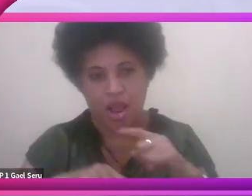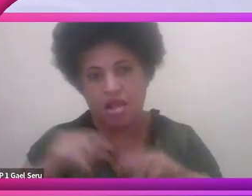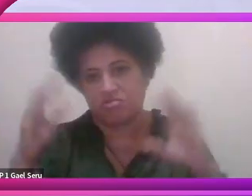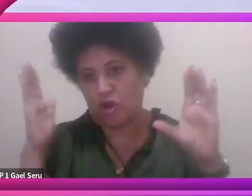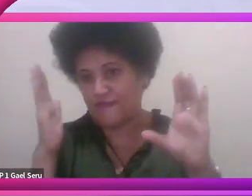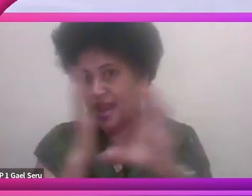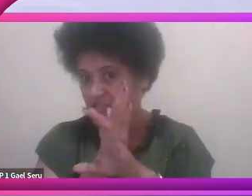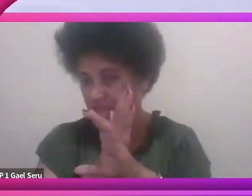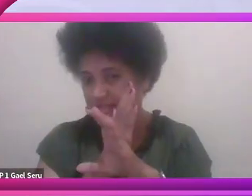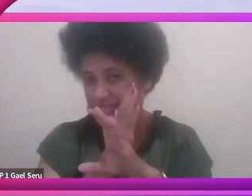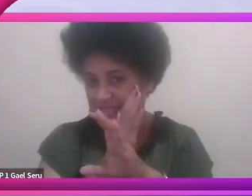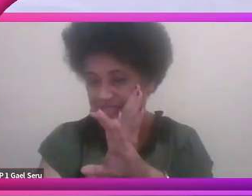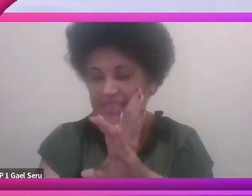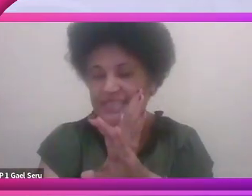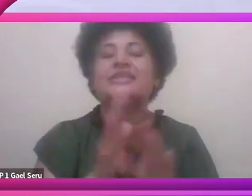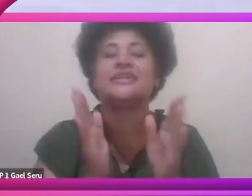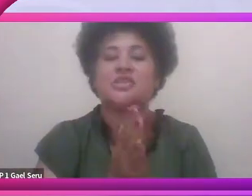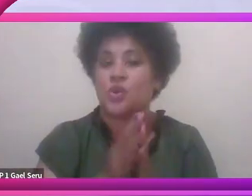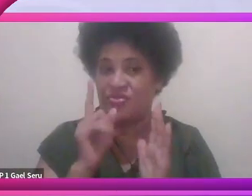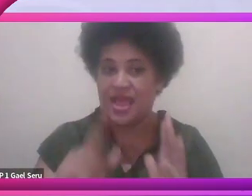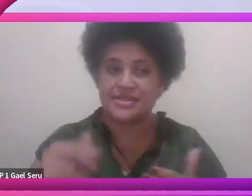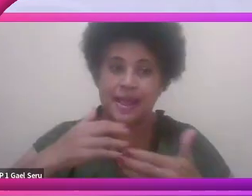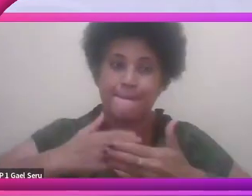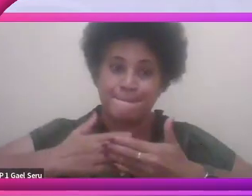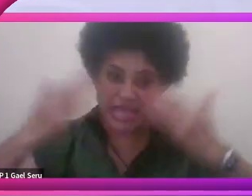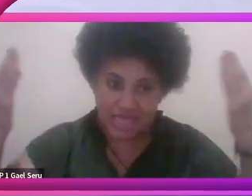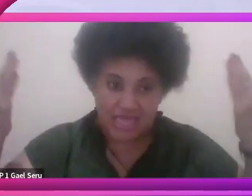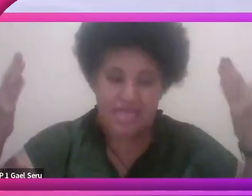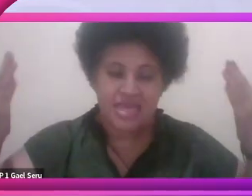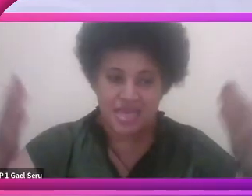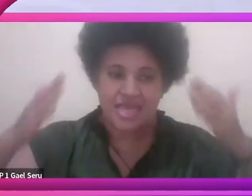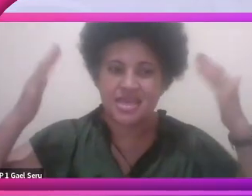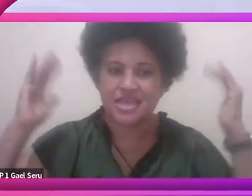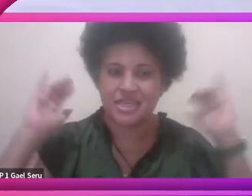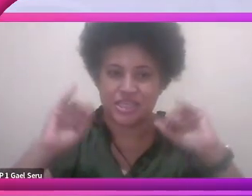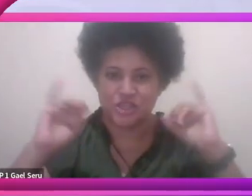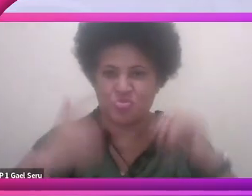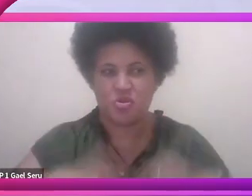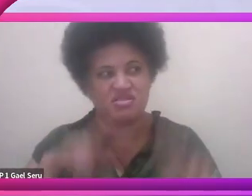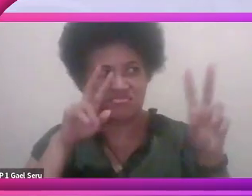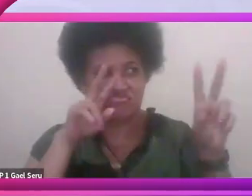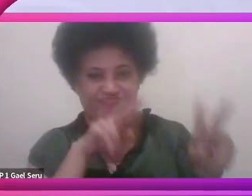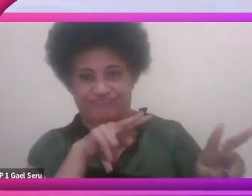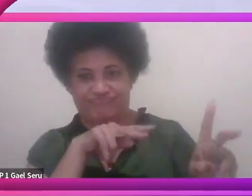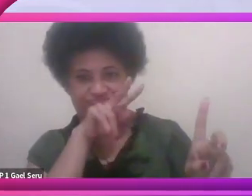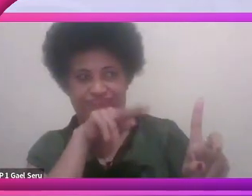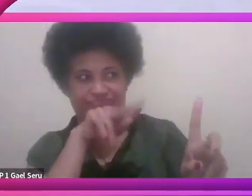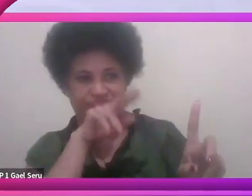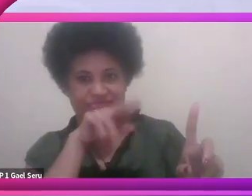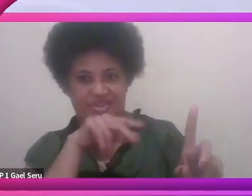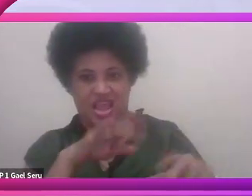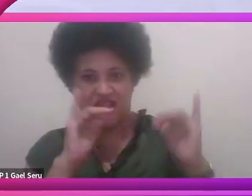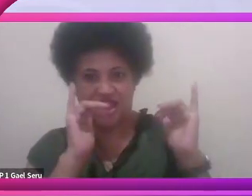confidentiality in the Pacific is a big issue. The judgment, when you are people with disability, I'm